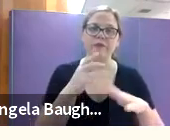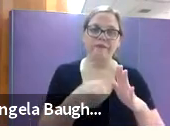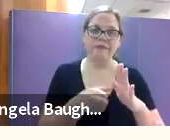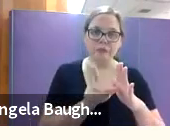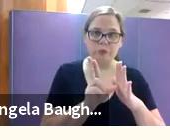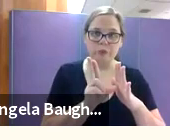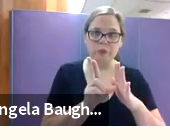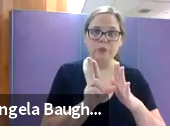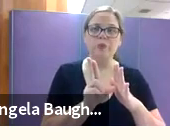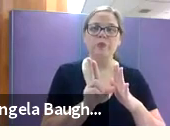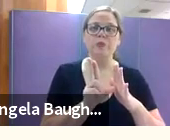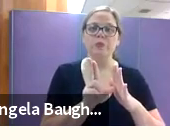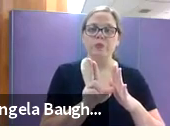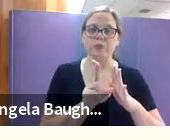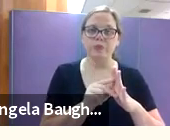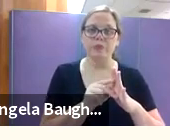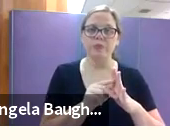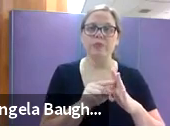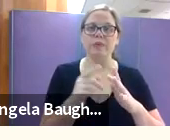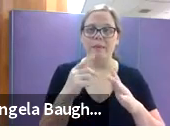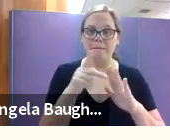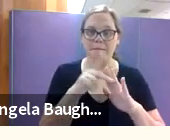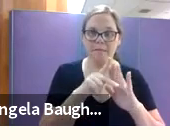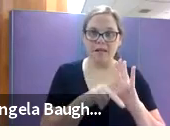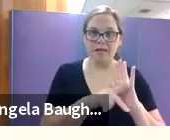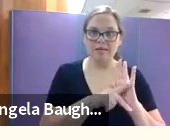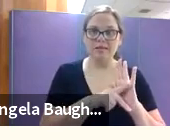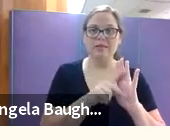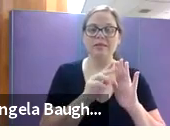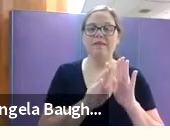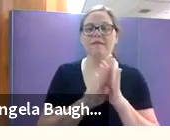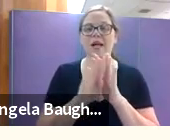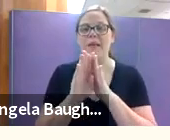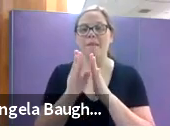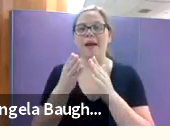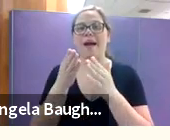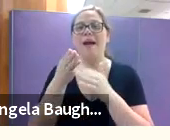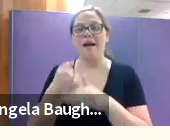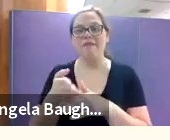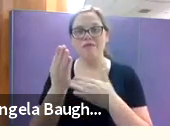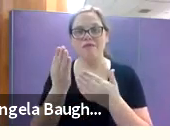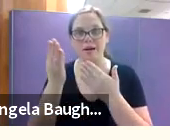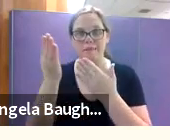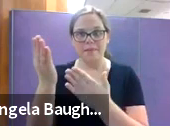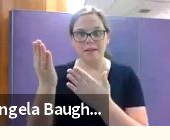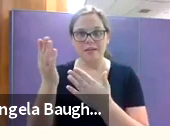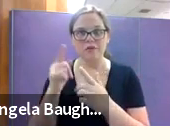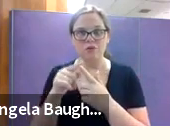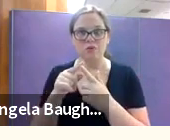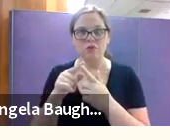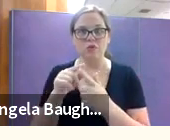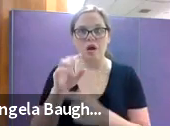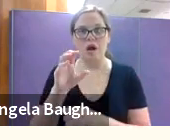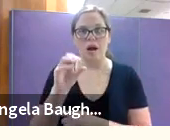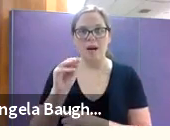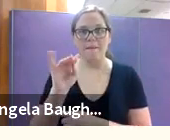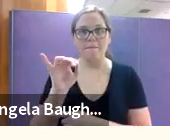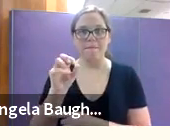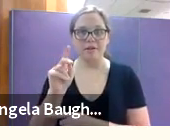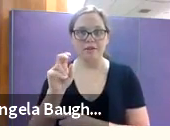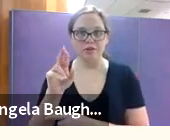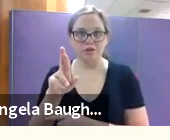we, the policy was developed after the recommendations were made to the commissioner. So this